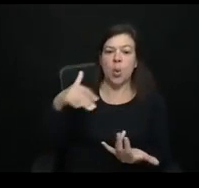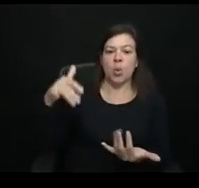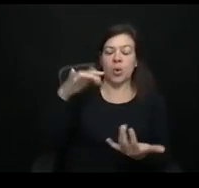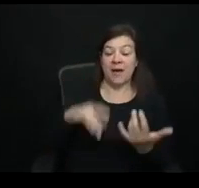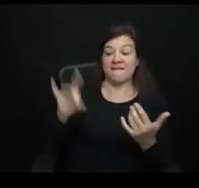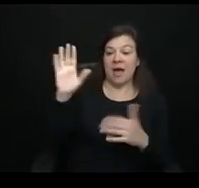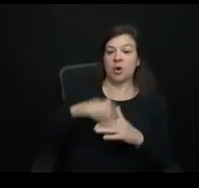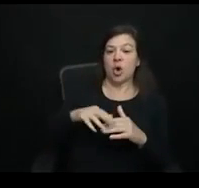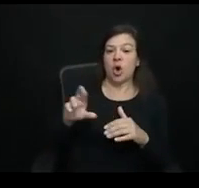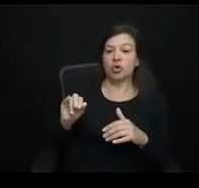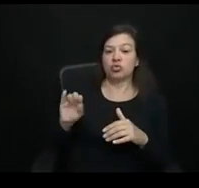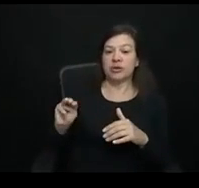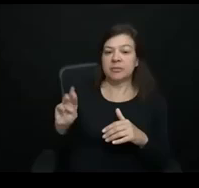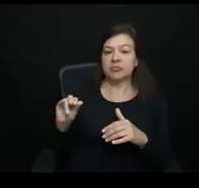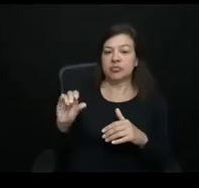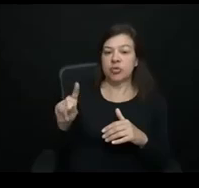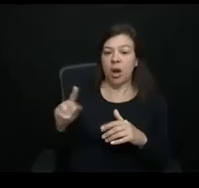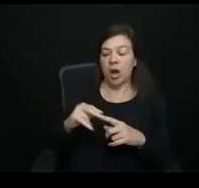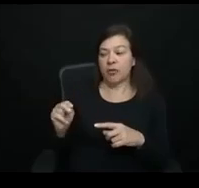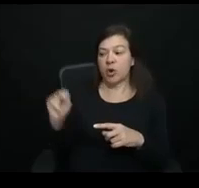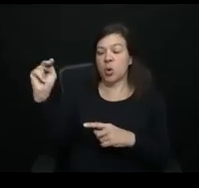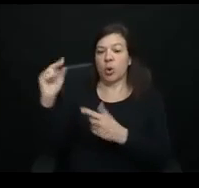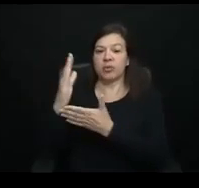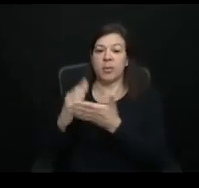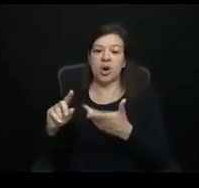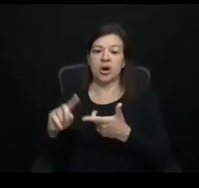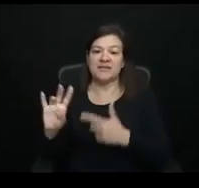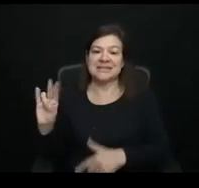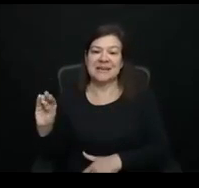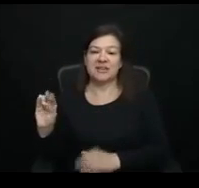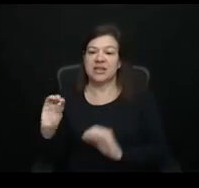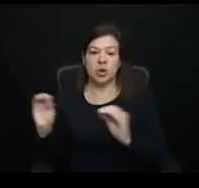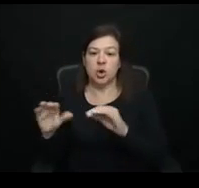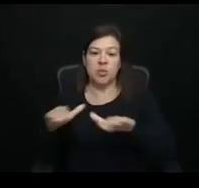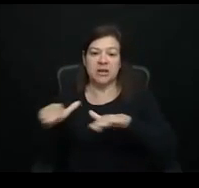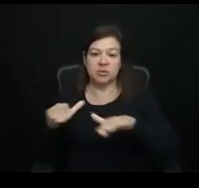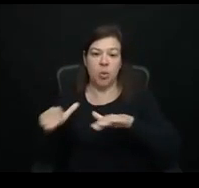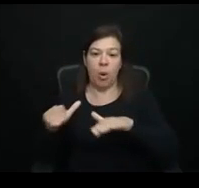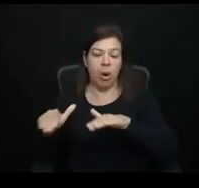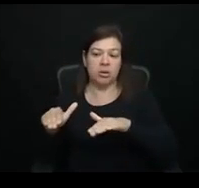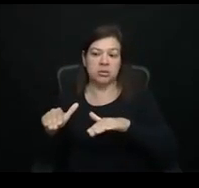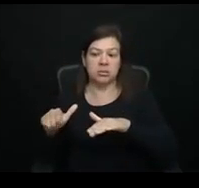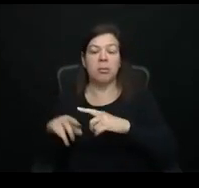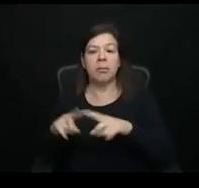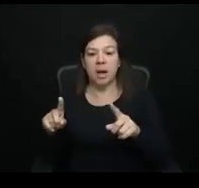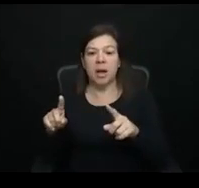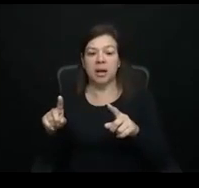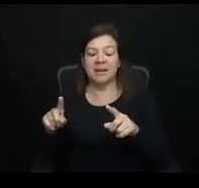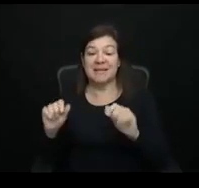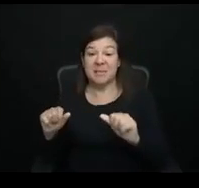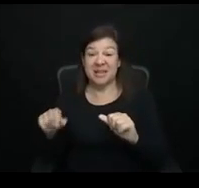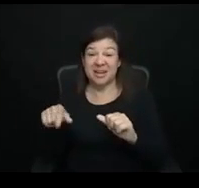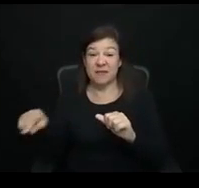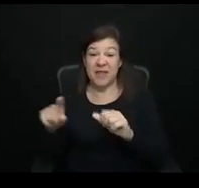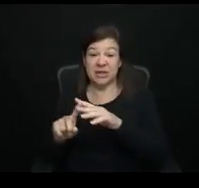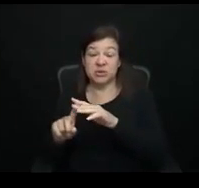up on the rim rock on the north side of 70 yesterday, where nobody has walked yet. but its ability to escape is very limited